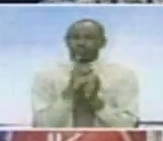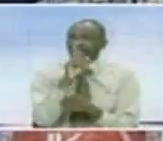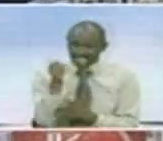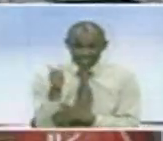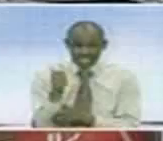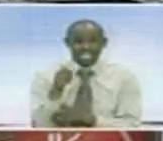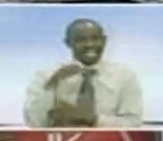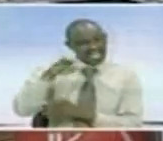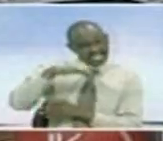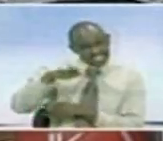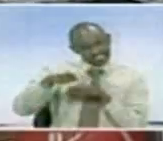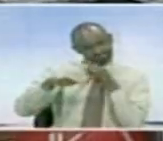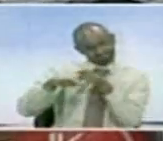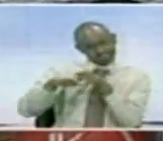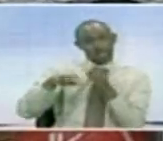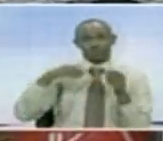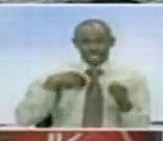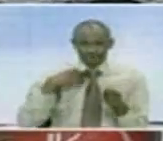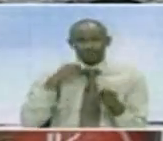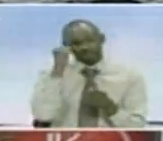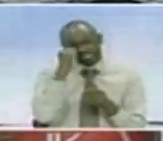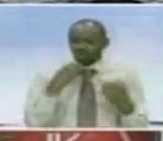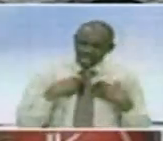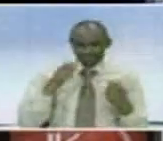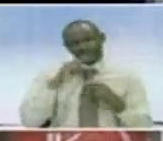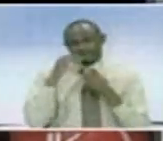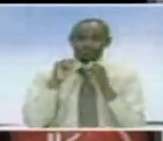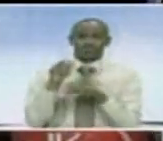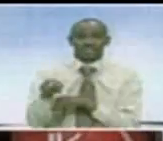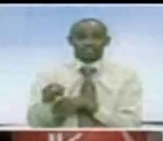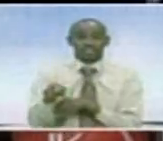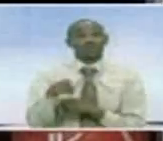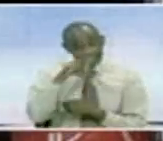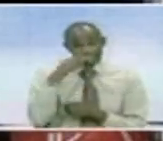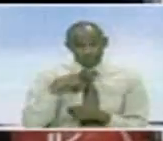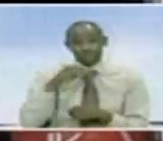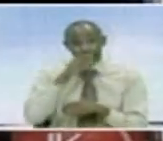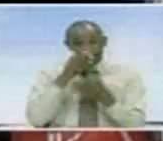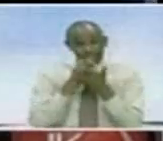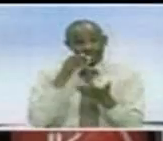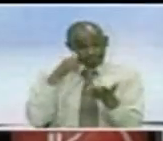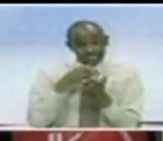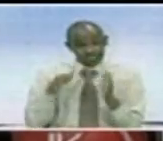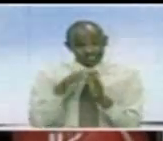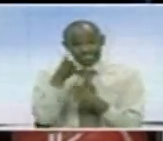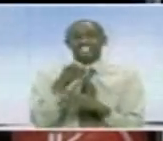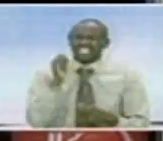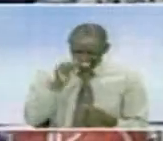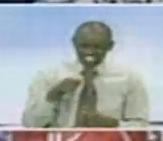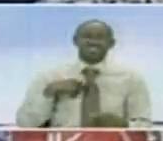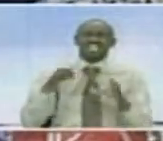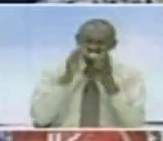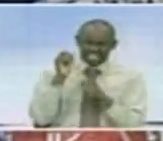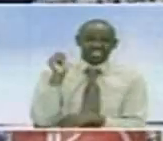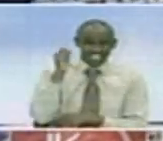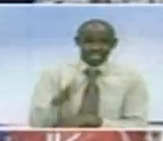areas where we need to move together irrespective of our political views. Would you want to be part of that national dialogue? Would you want to be in there? I'm a Kenyan like you and the next person.